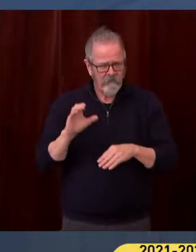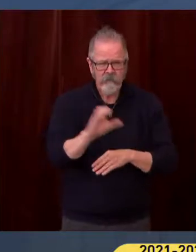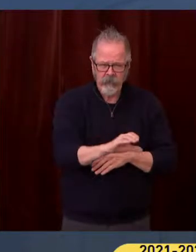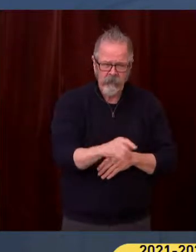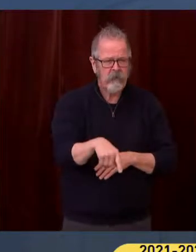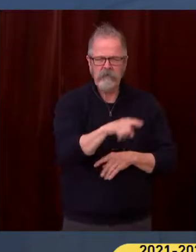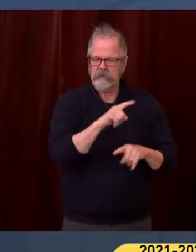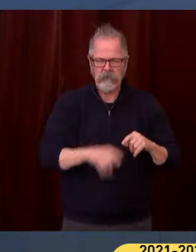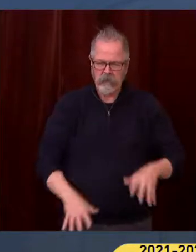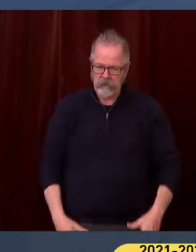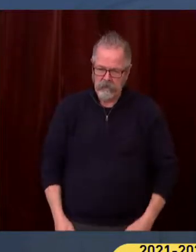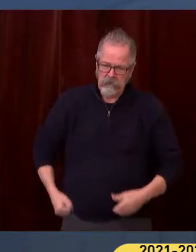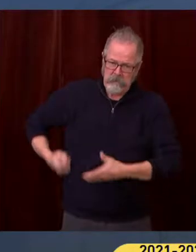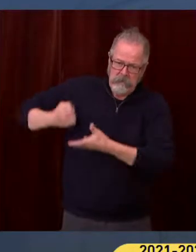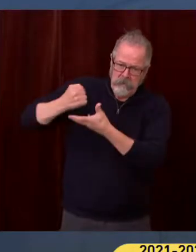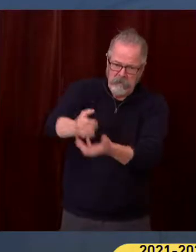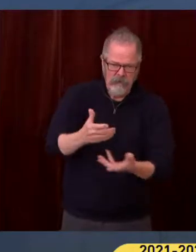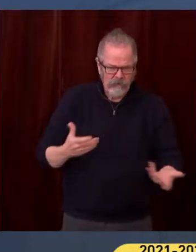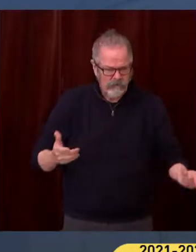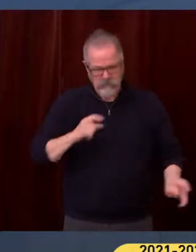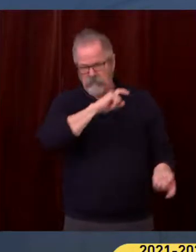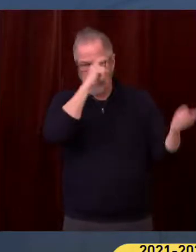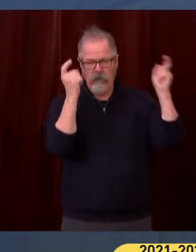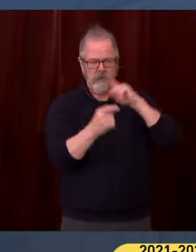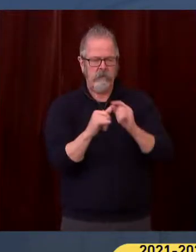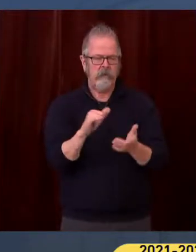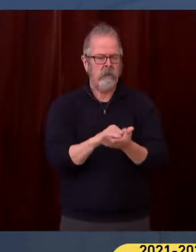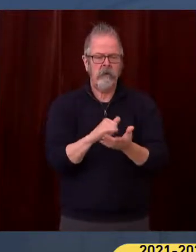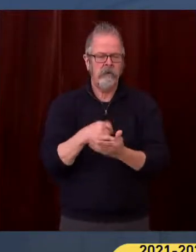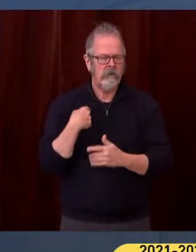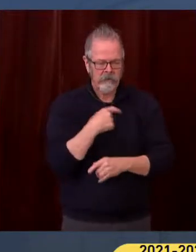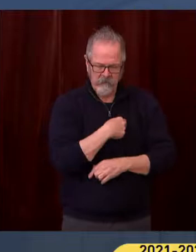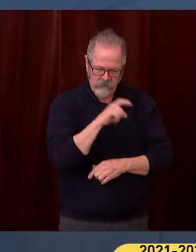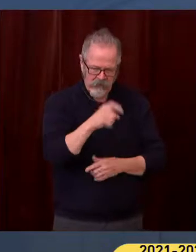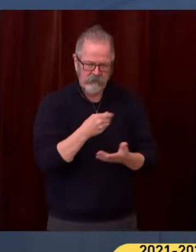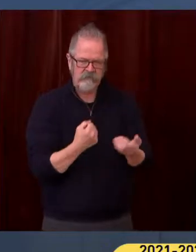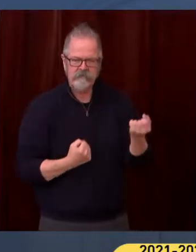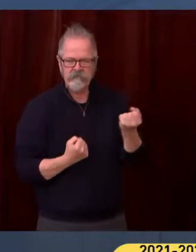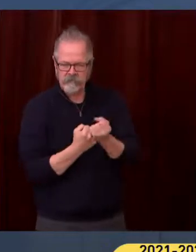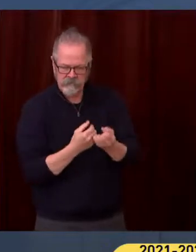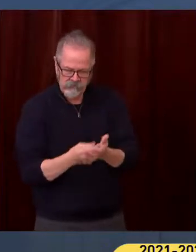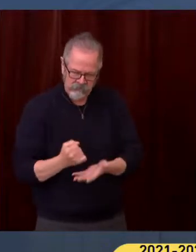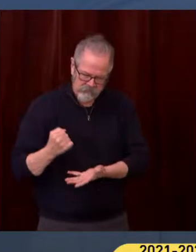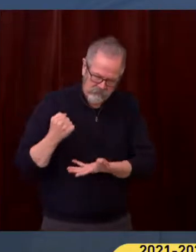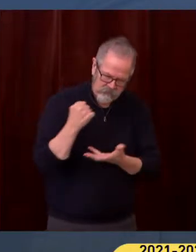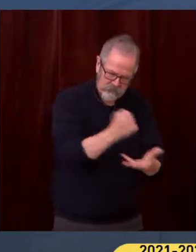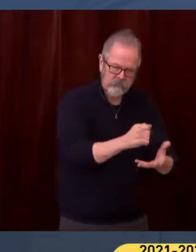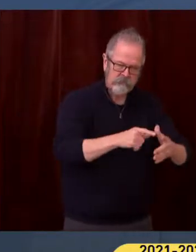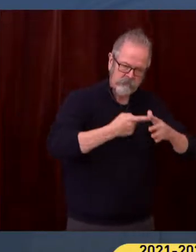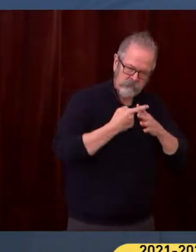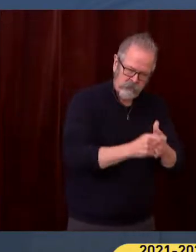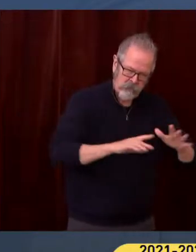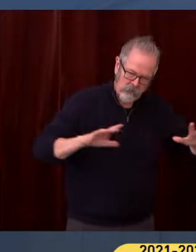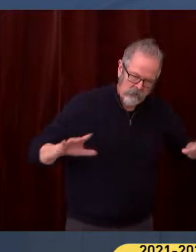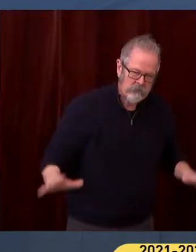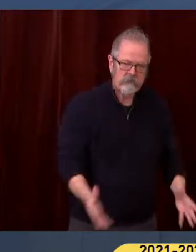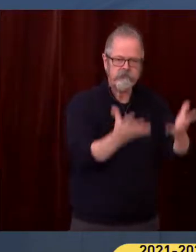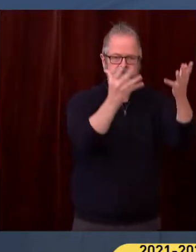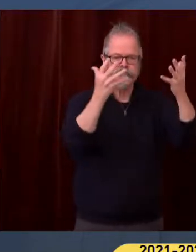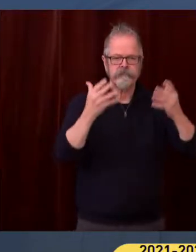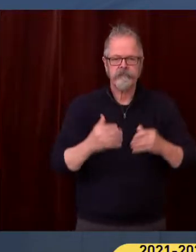You know, we talked about global best practices in science. You talked about global best practices in industry partnerships.